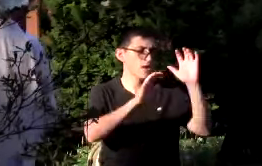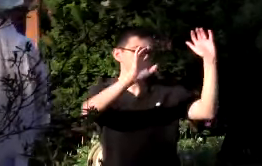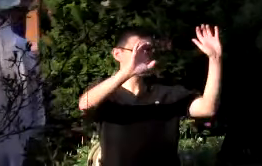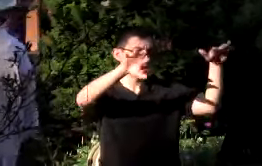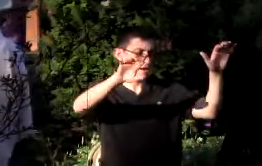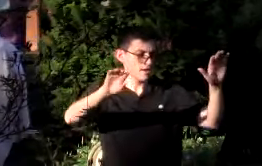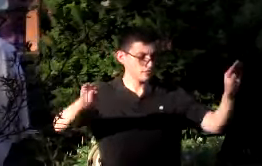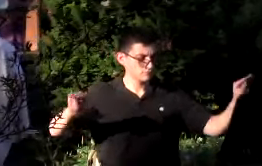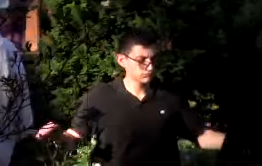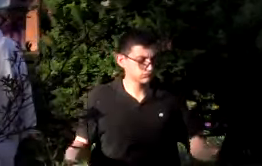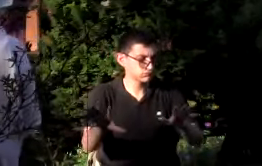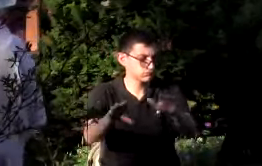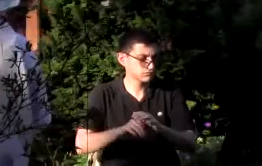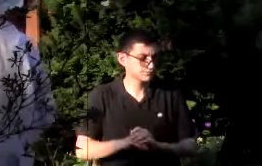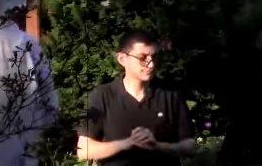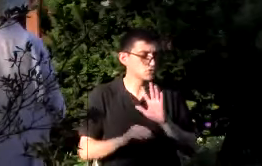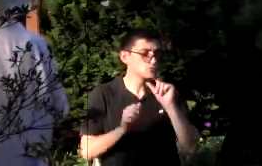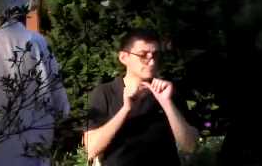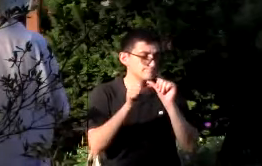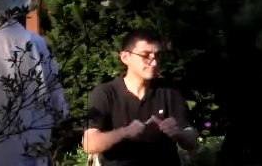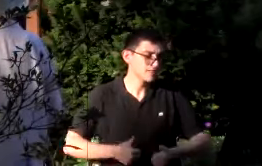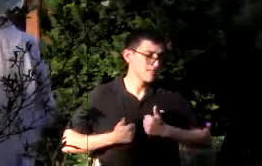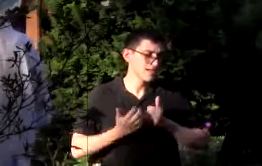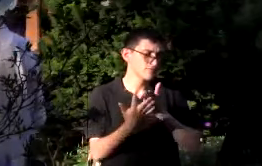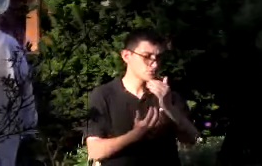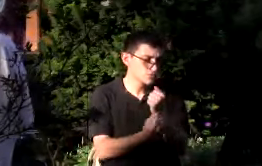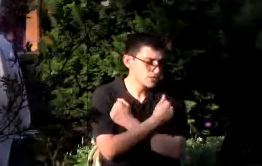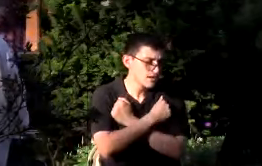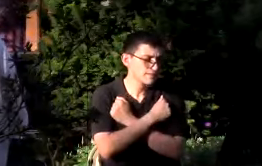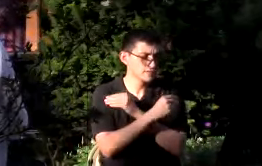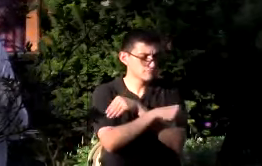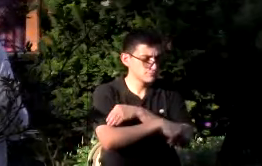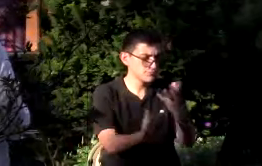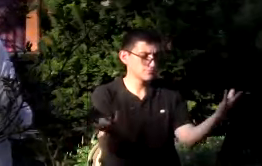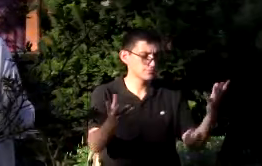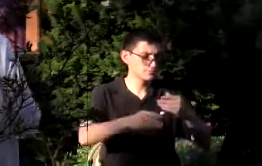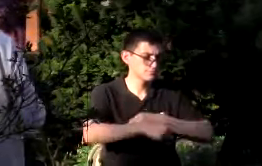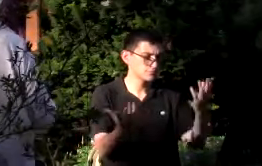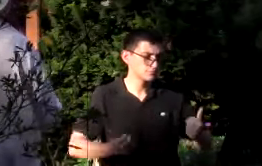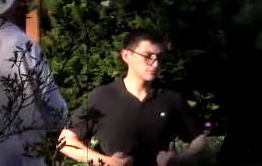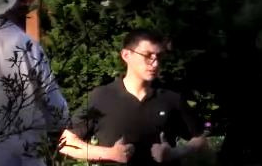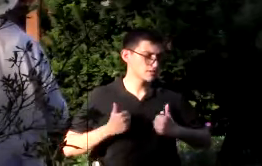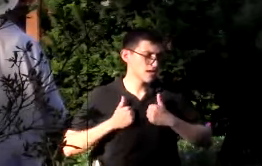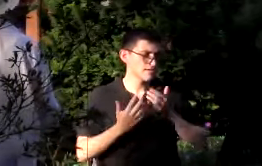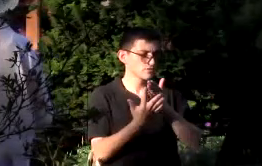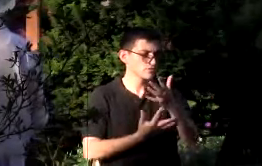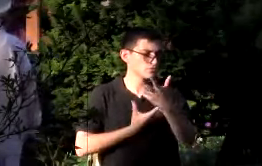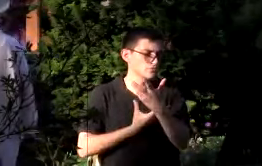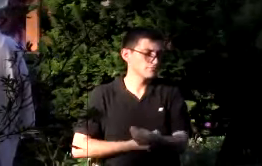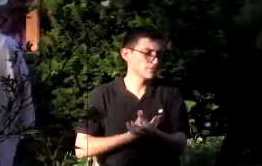hakol berachamim rabim, somech noflim verofe holim,